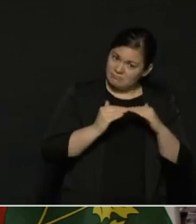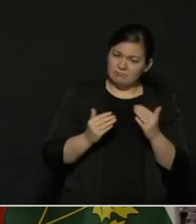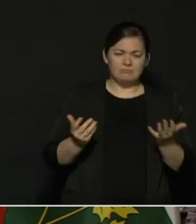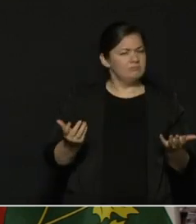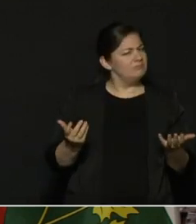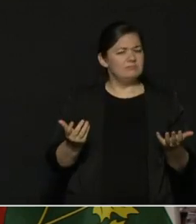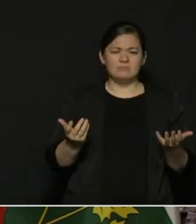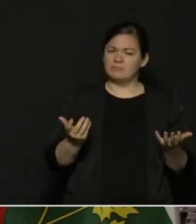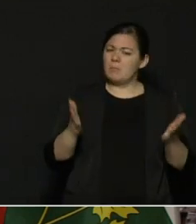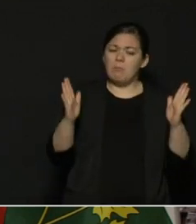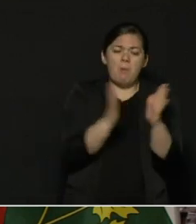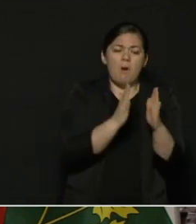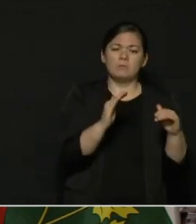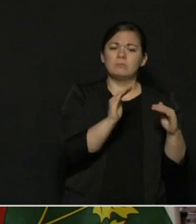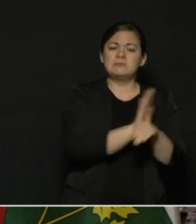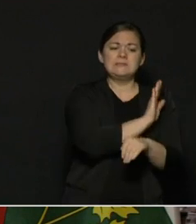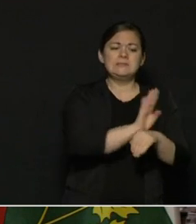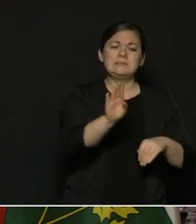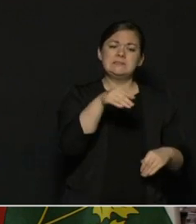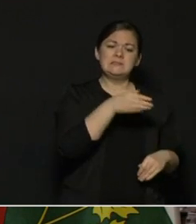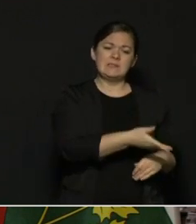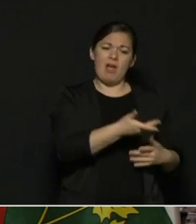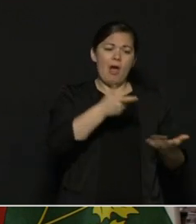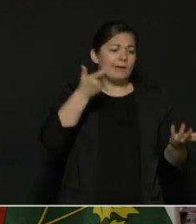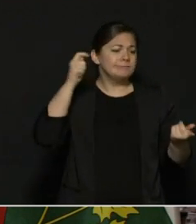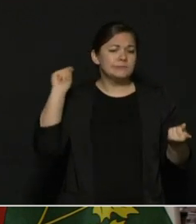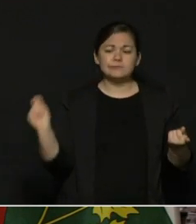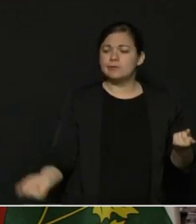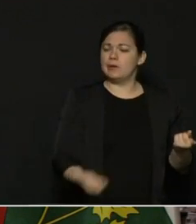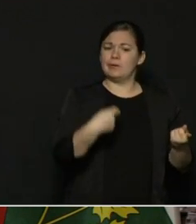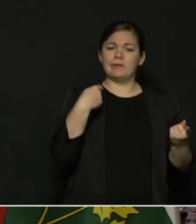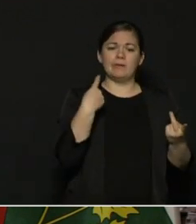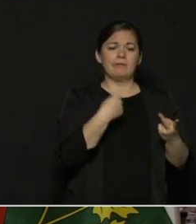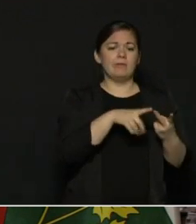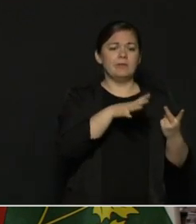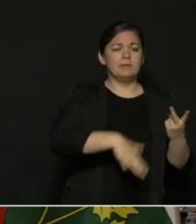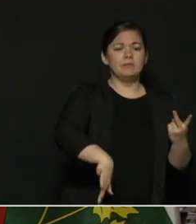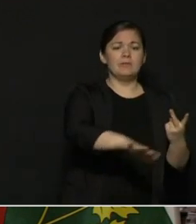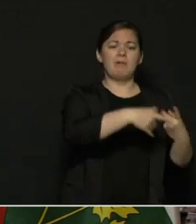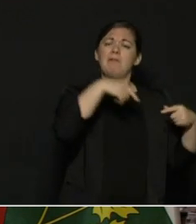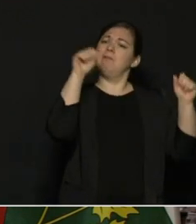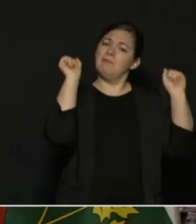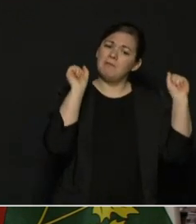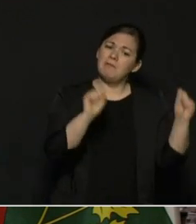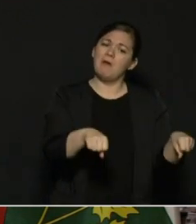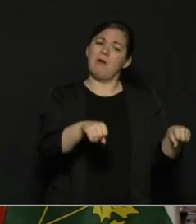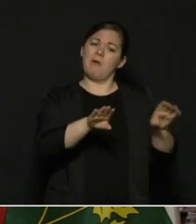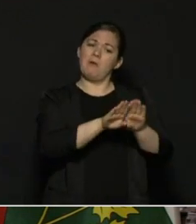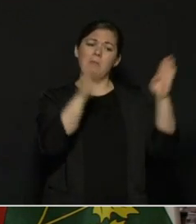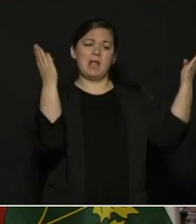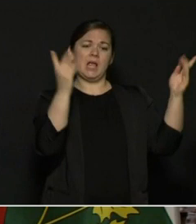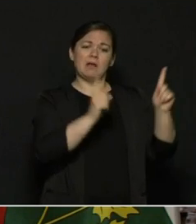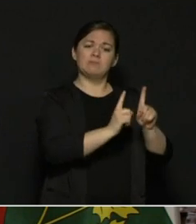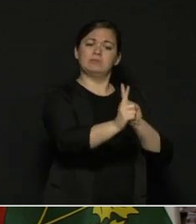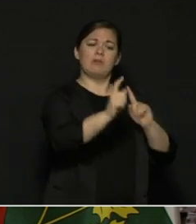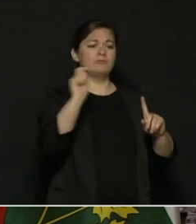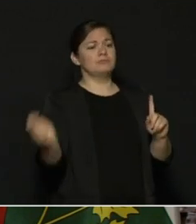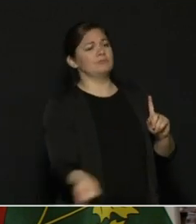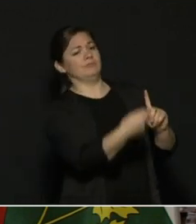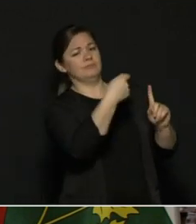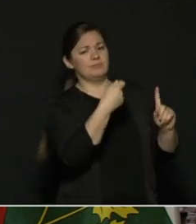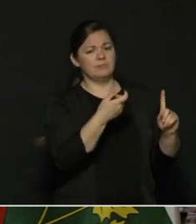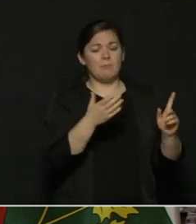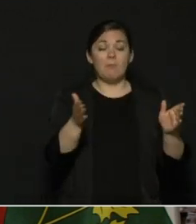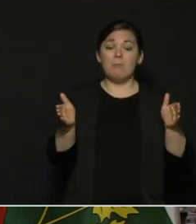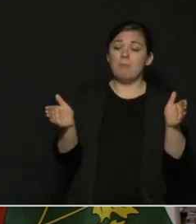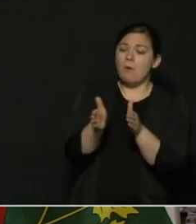be they golf courses that say they could open up and practice social distancing, or small stores that say they could practice social distancing,